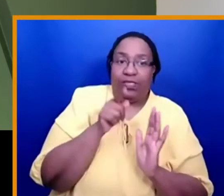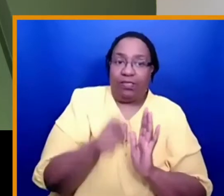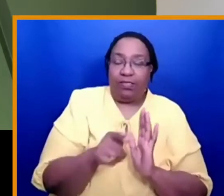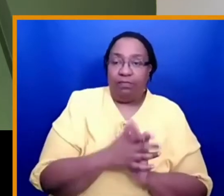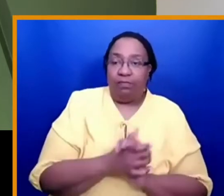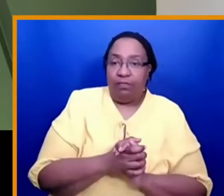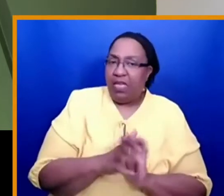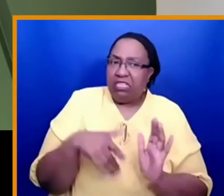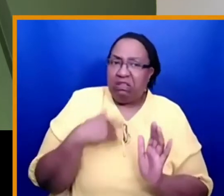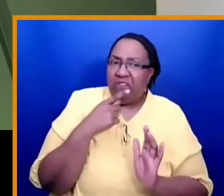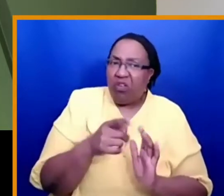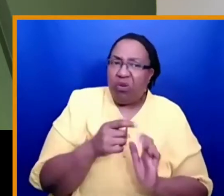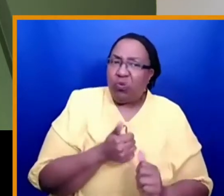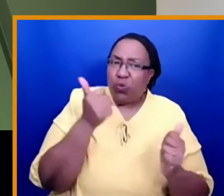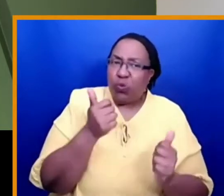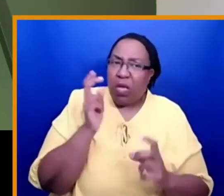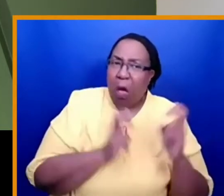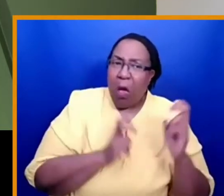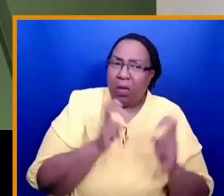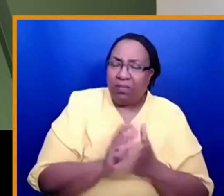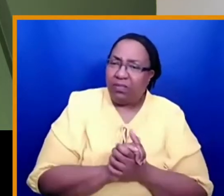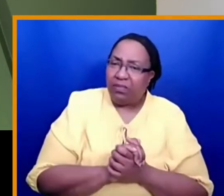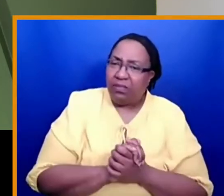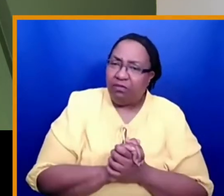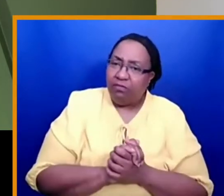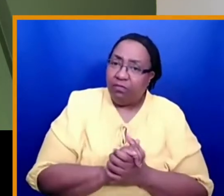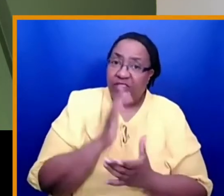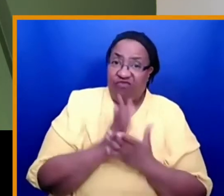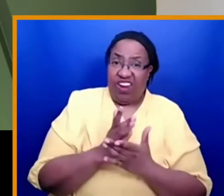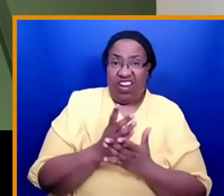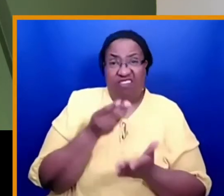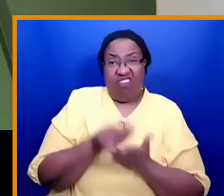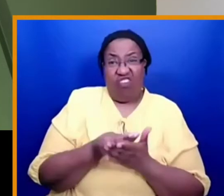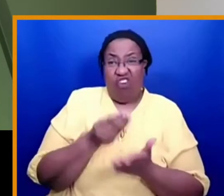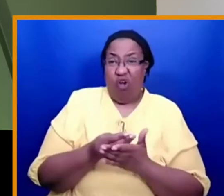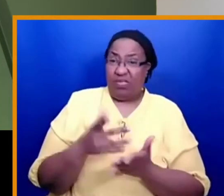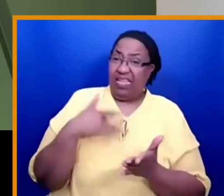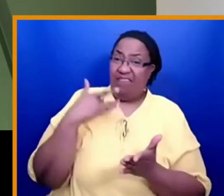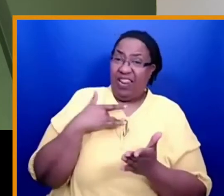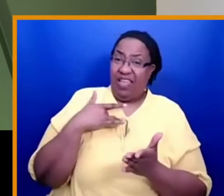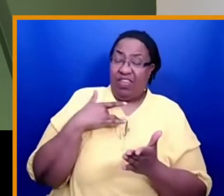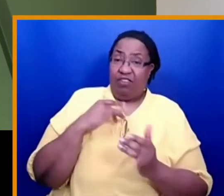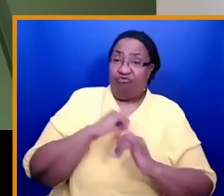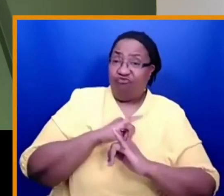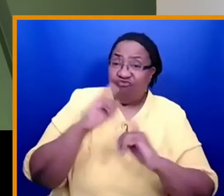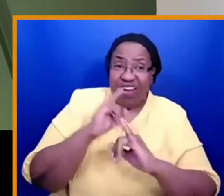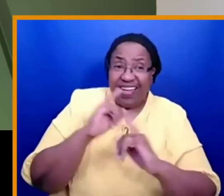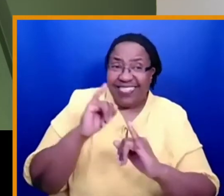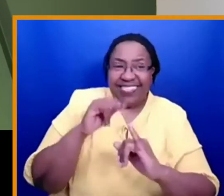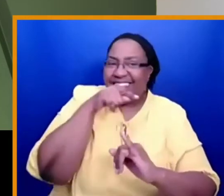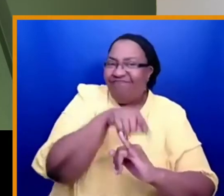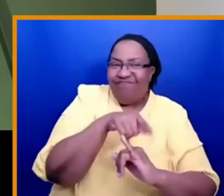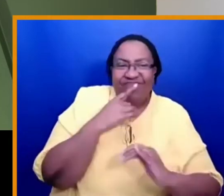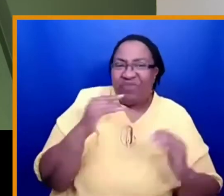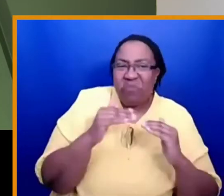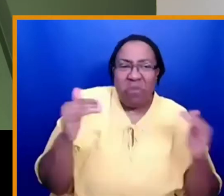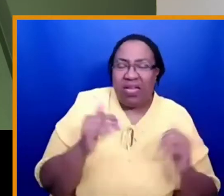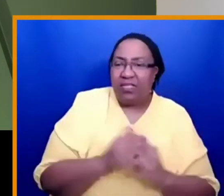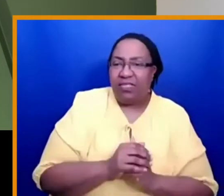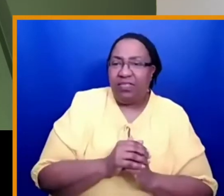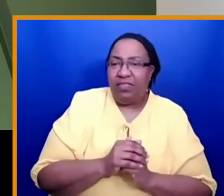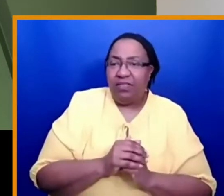convincing argument in the face of the scale of the cost of living crisis before us. It isn't only hitting the poorest, who largely don't